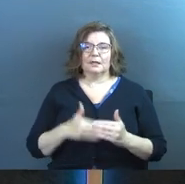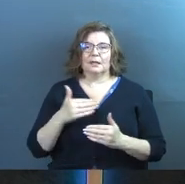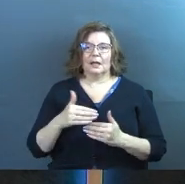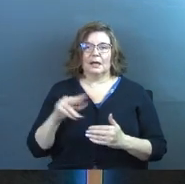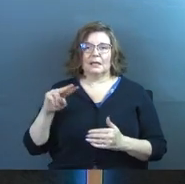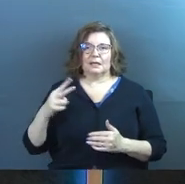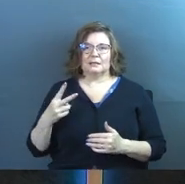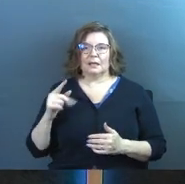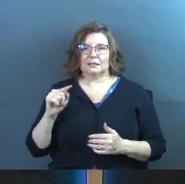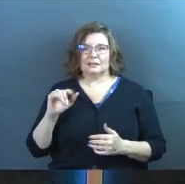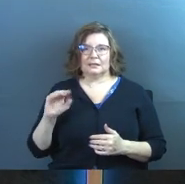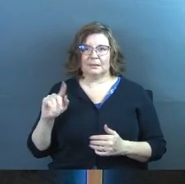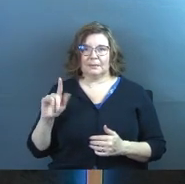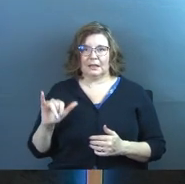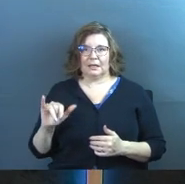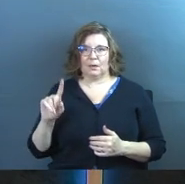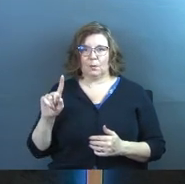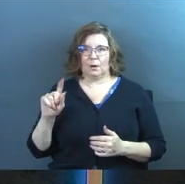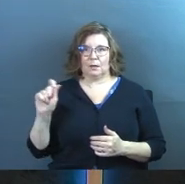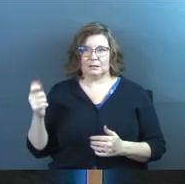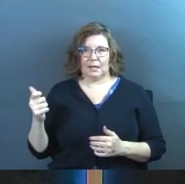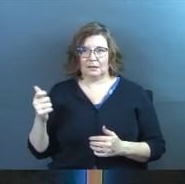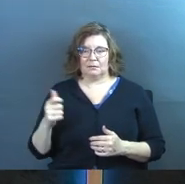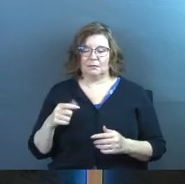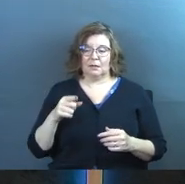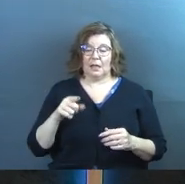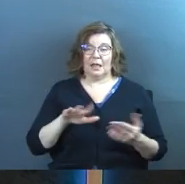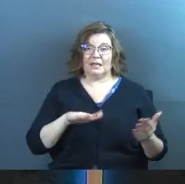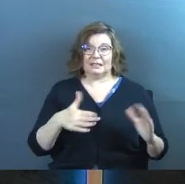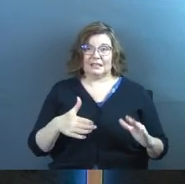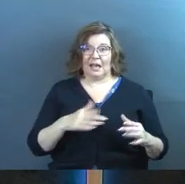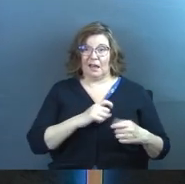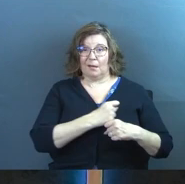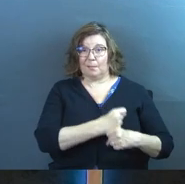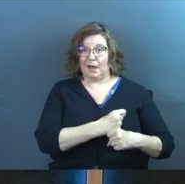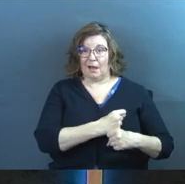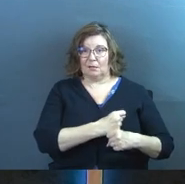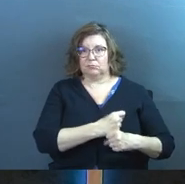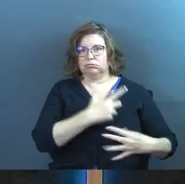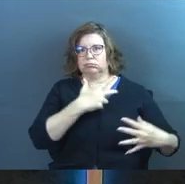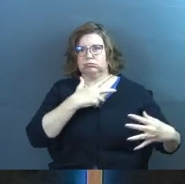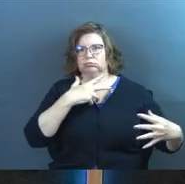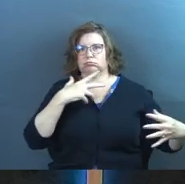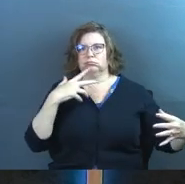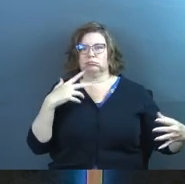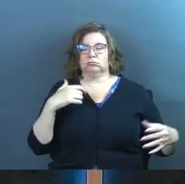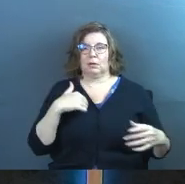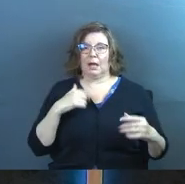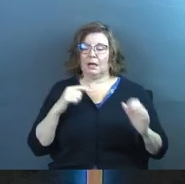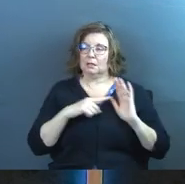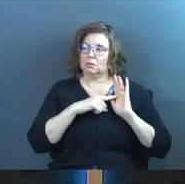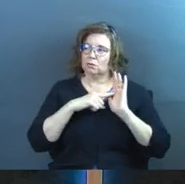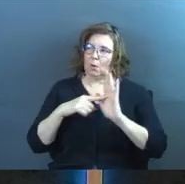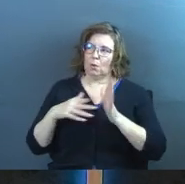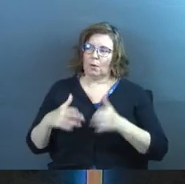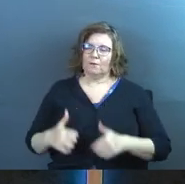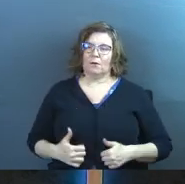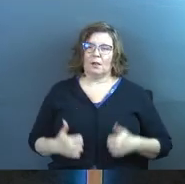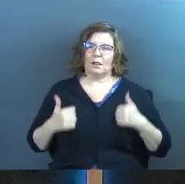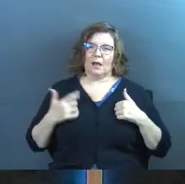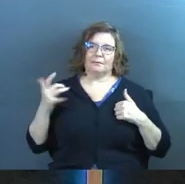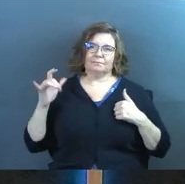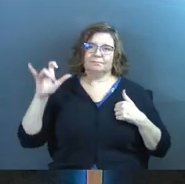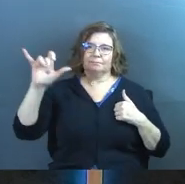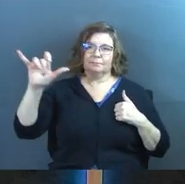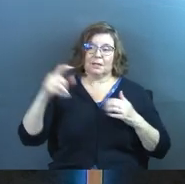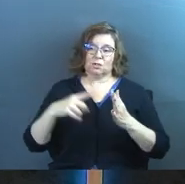verse, 2 Timothy 1:10. He broke the power of death and he illuminated the way to life and immortality, and that's for us.